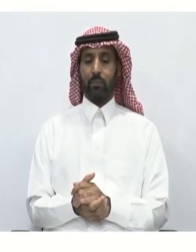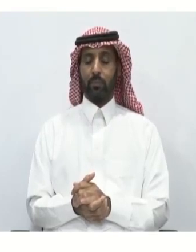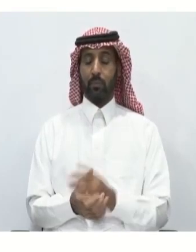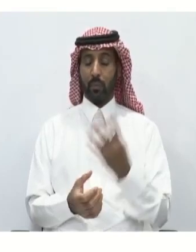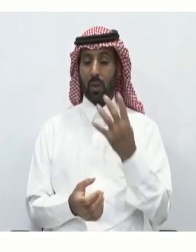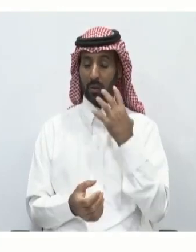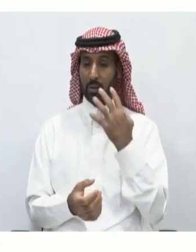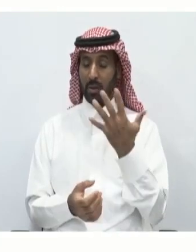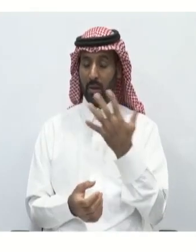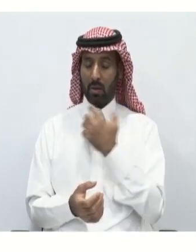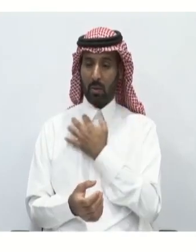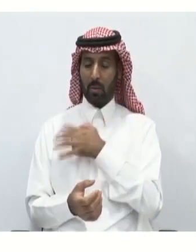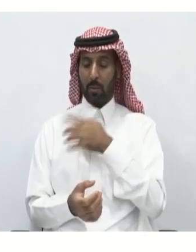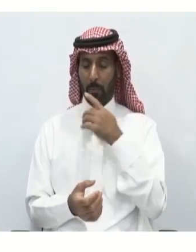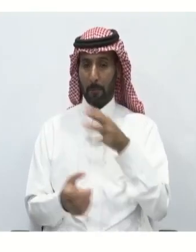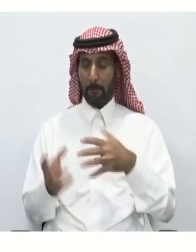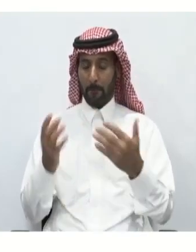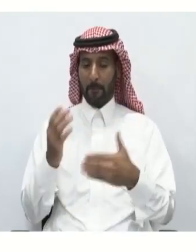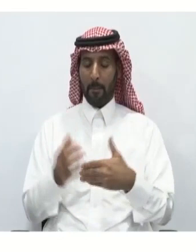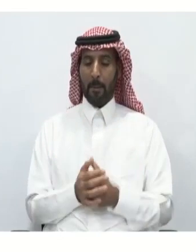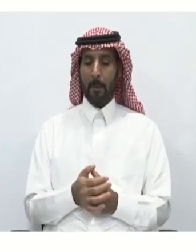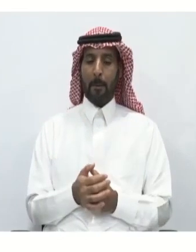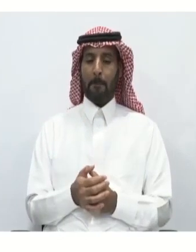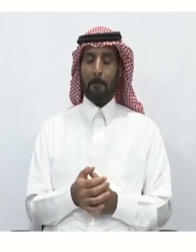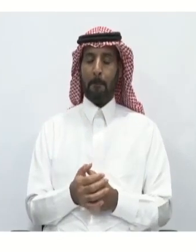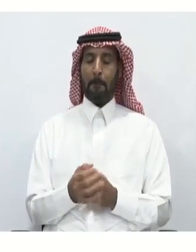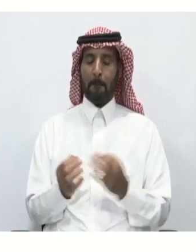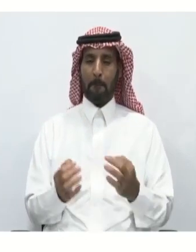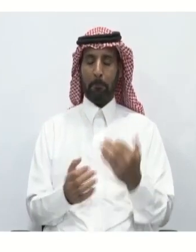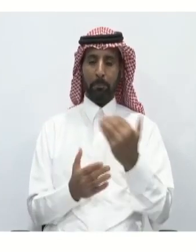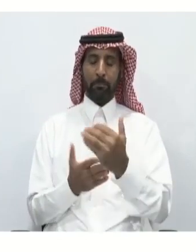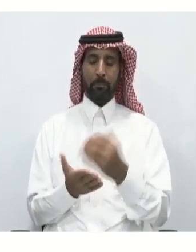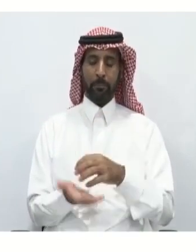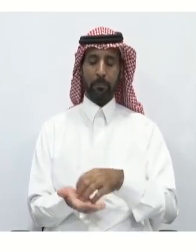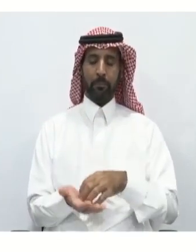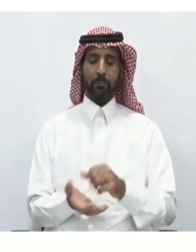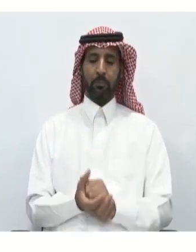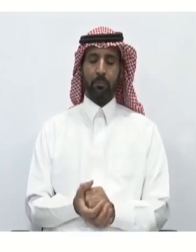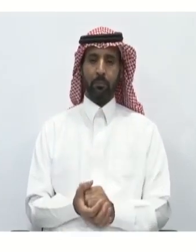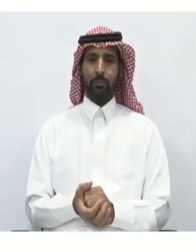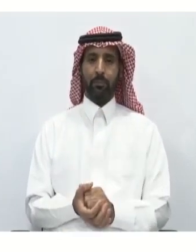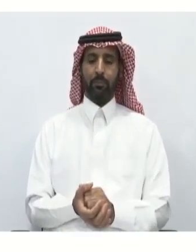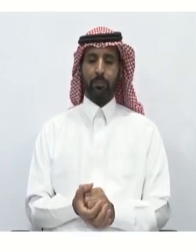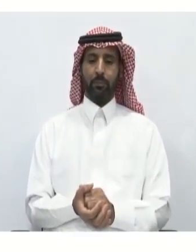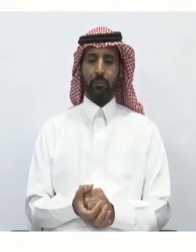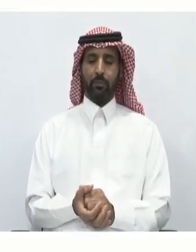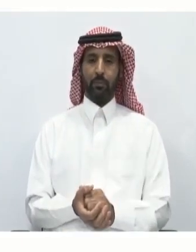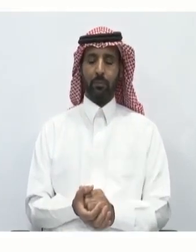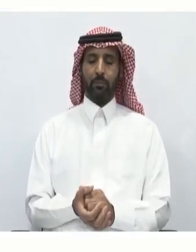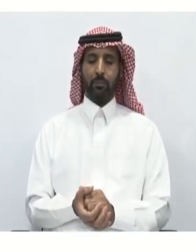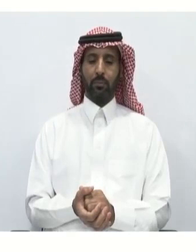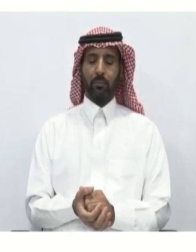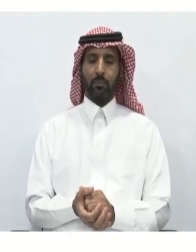5-star spa and stores. Also, he said it's like a designer village. We know now he's in a fancy